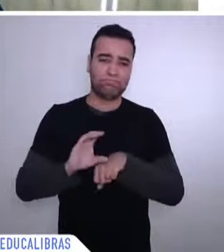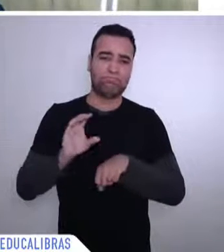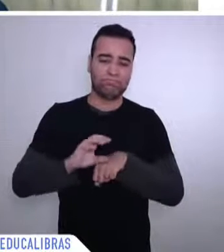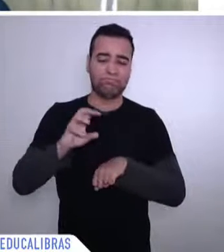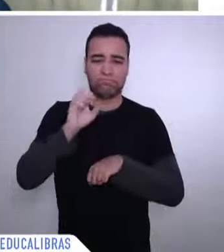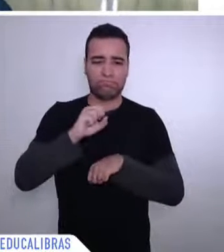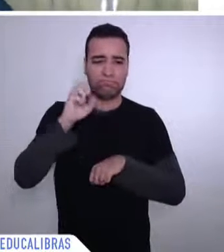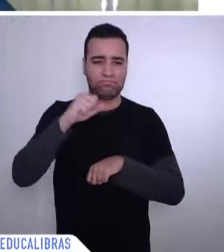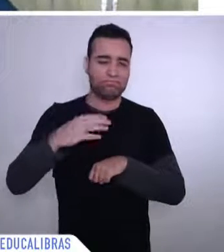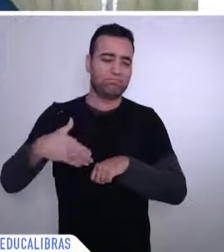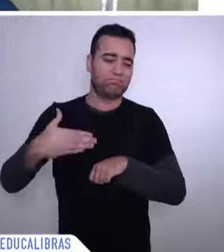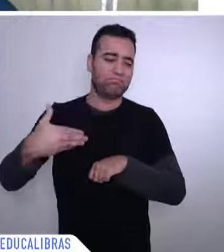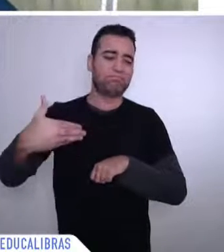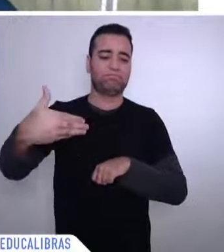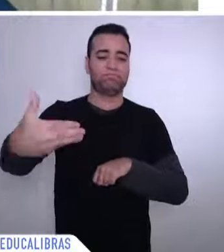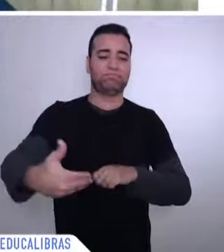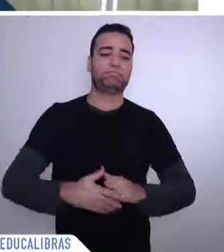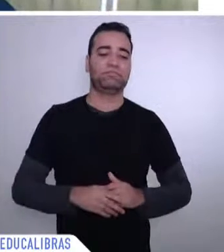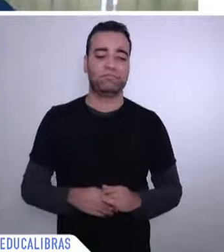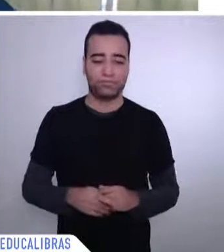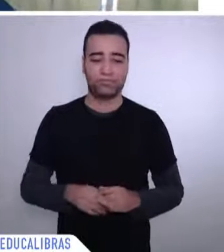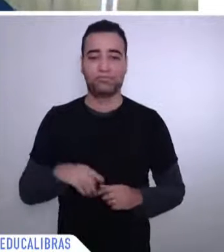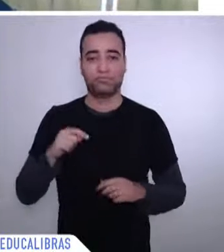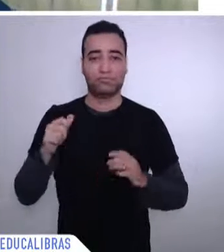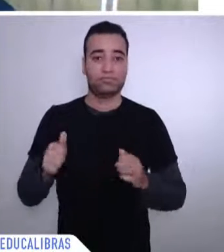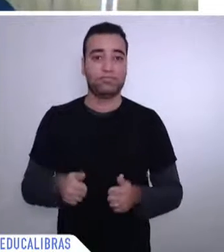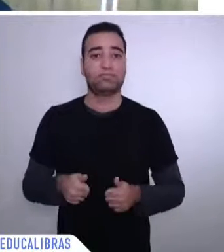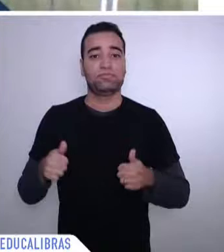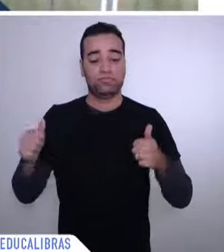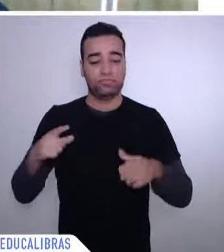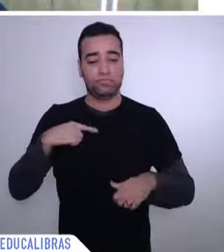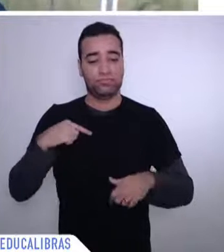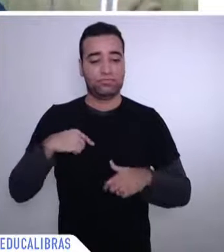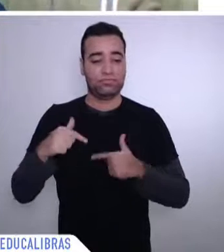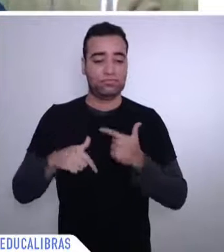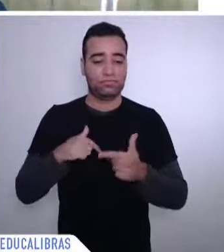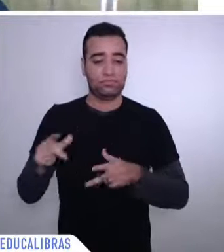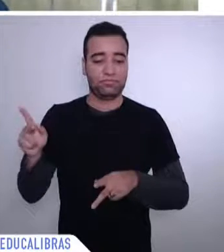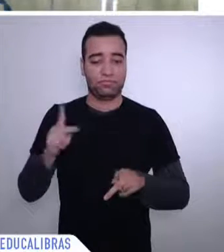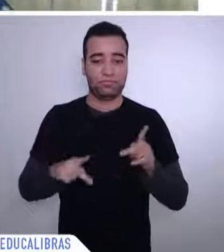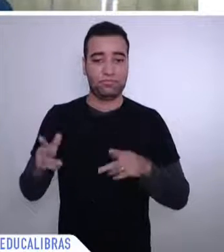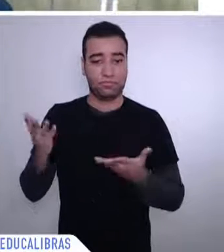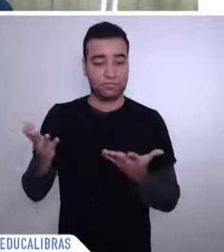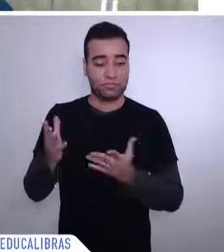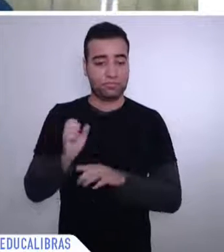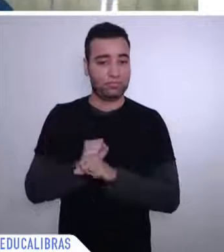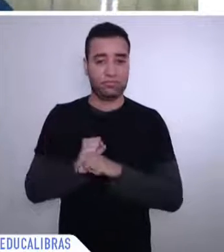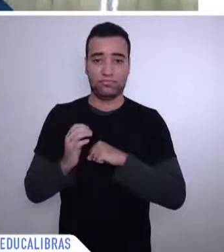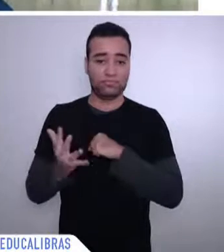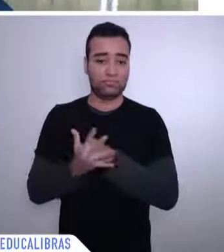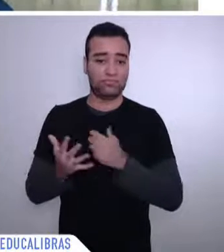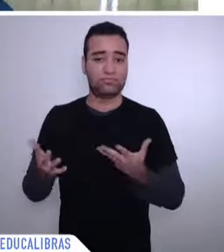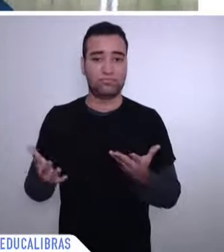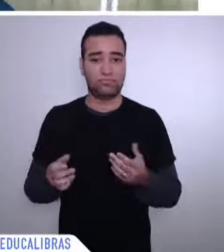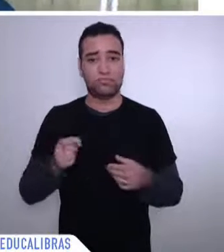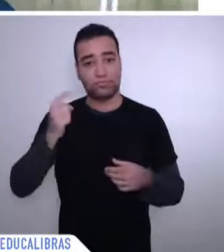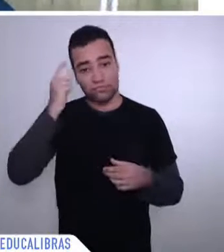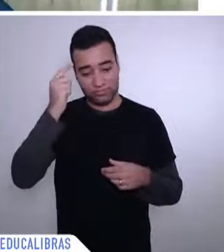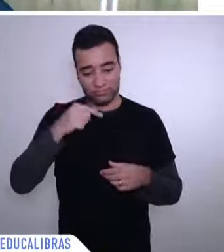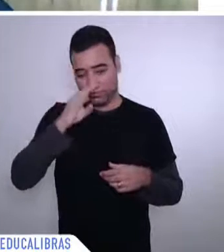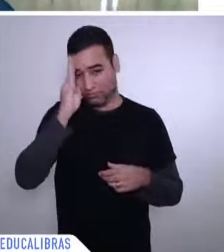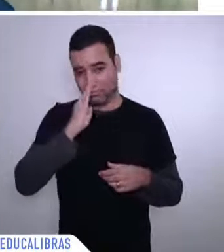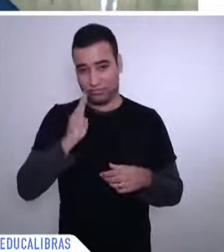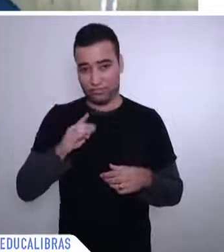that you are going to be just safe and secure in that position. And the efficiency of public service is